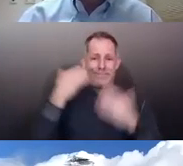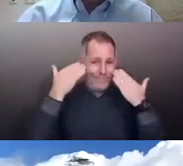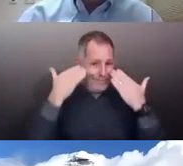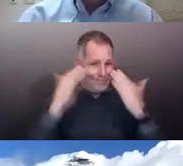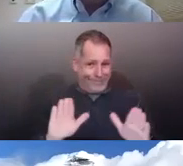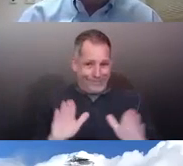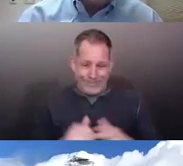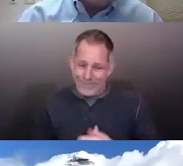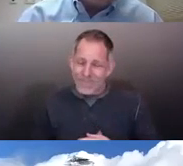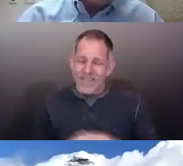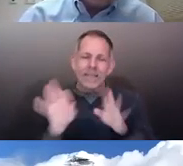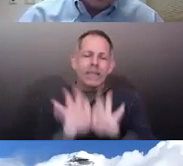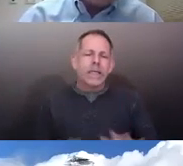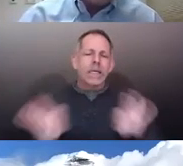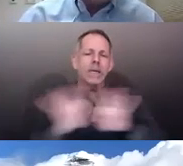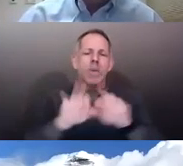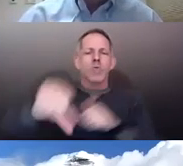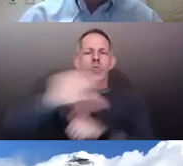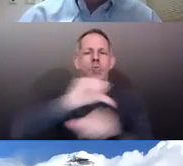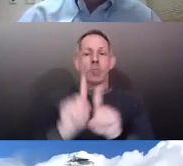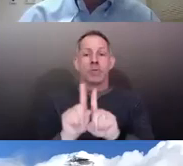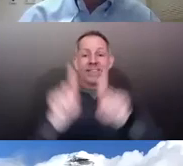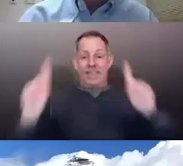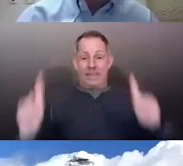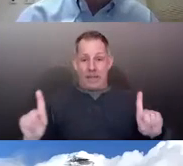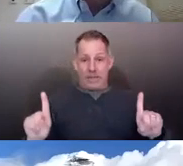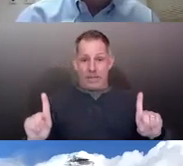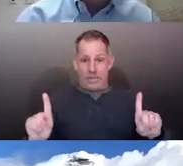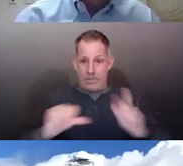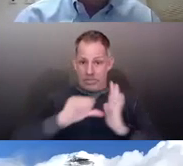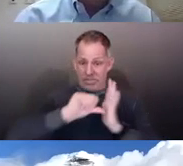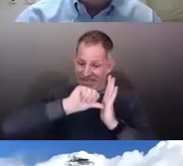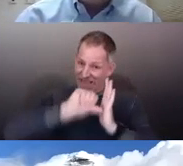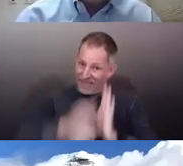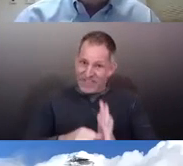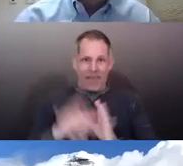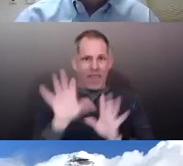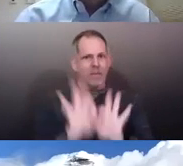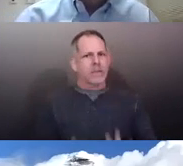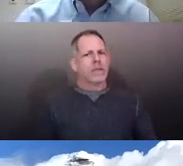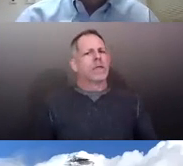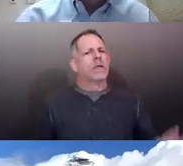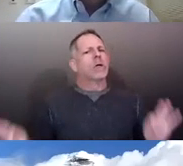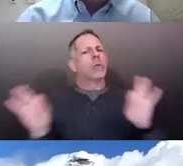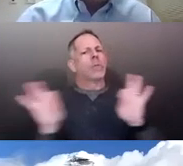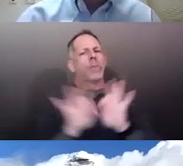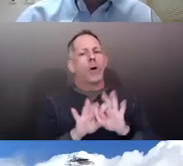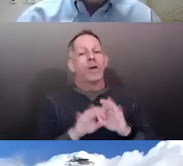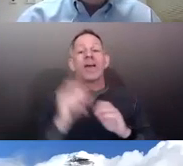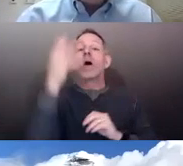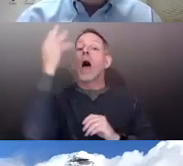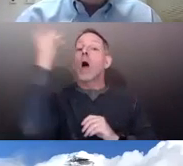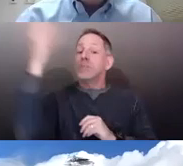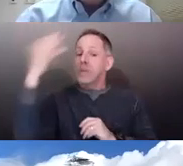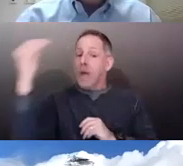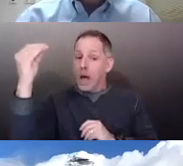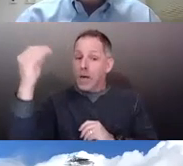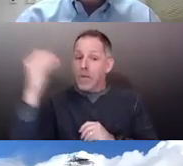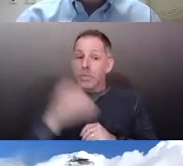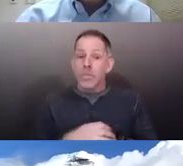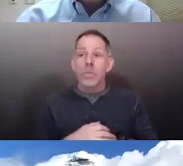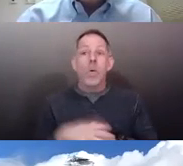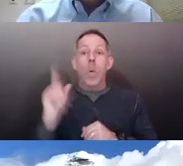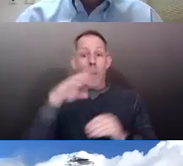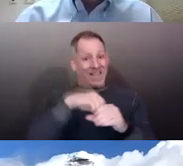underestimated. When you're having get-togethers, doing it outdoor or in very well ventilated areas, and that gets harder to do in